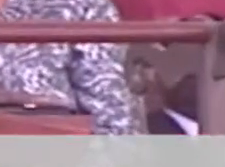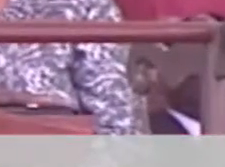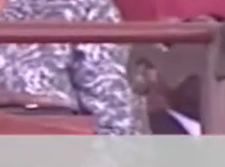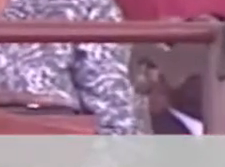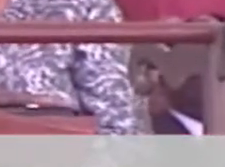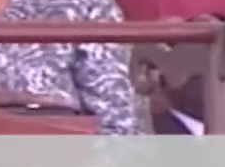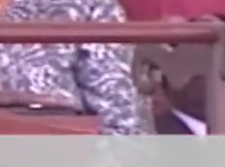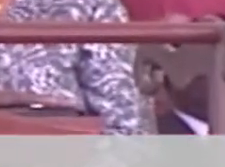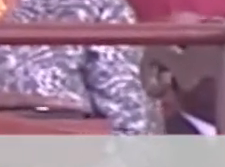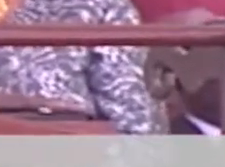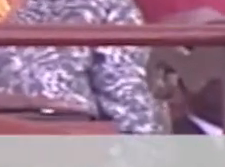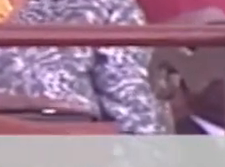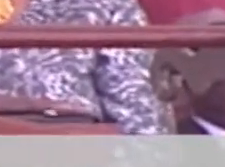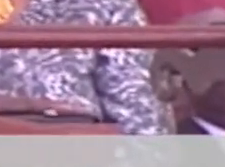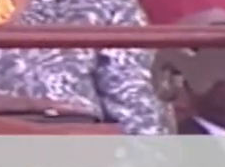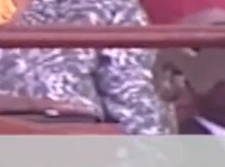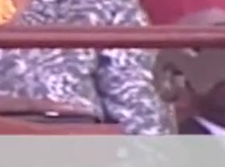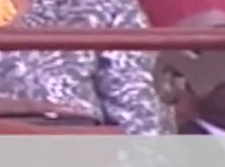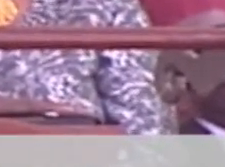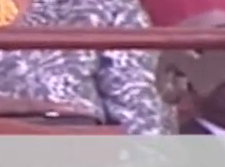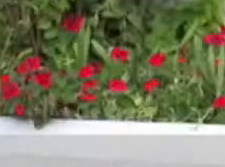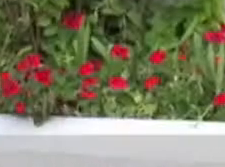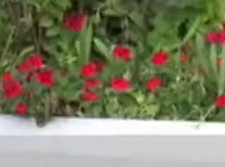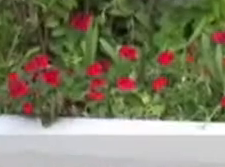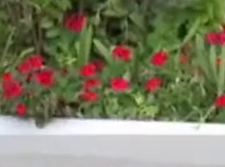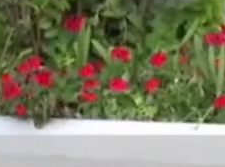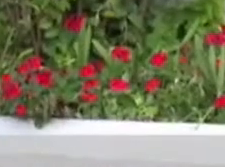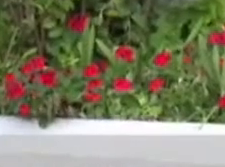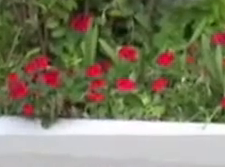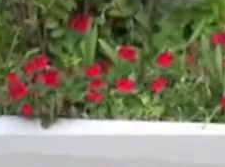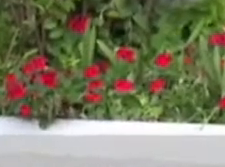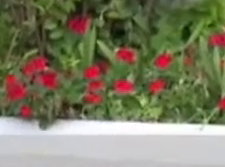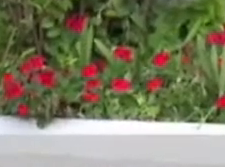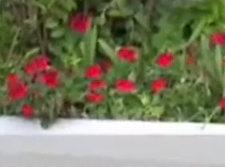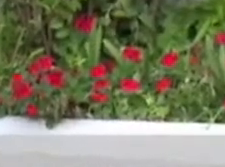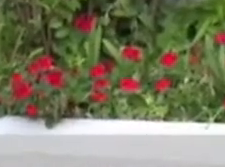When we come back, we take a look at retired President Uhuru Kenyatta.